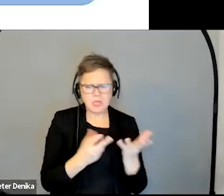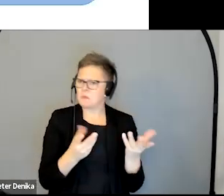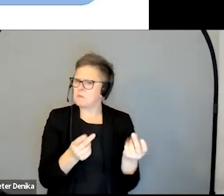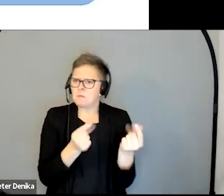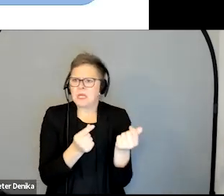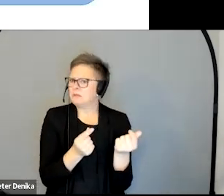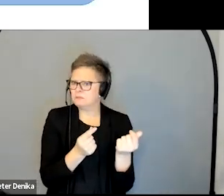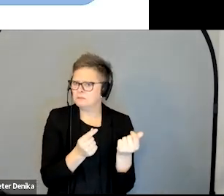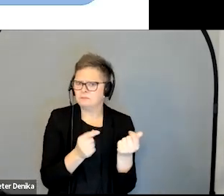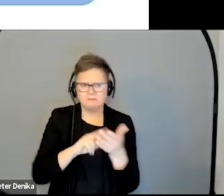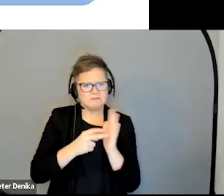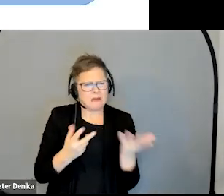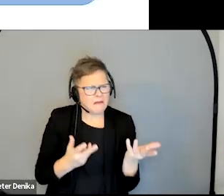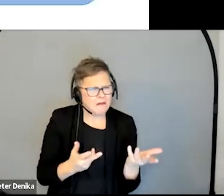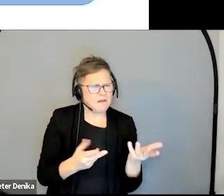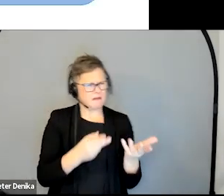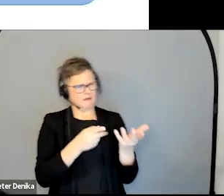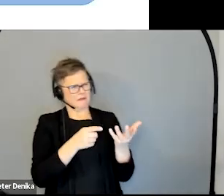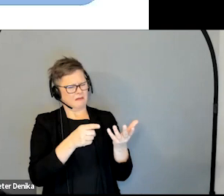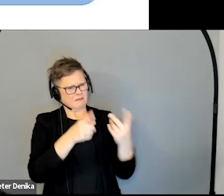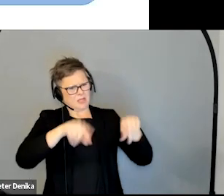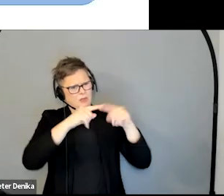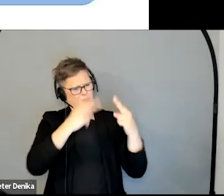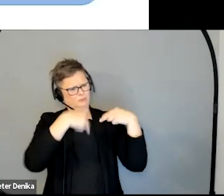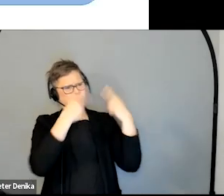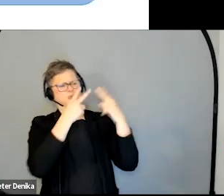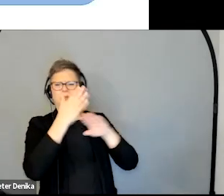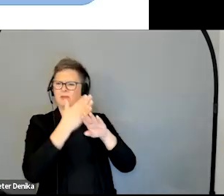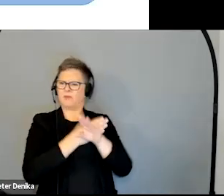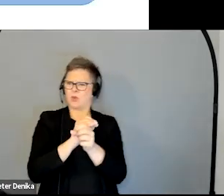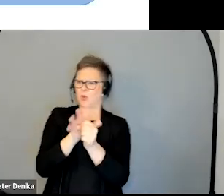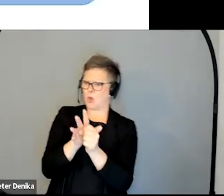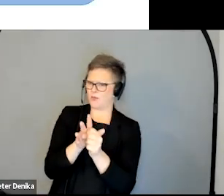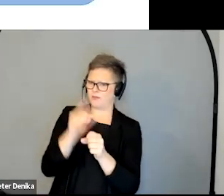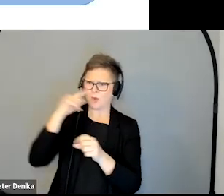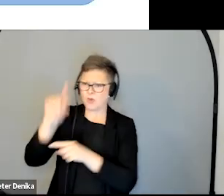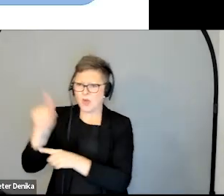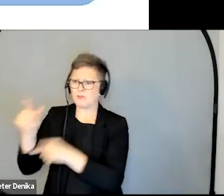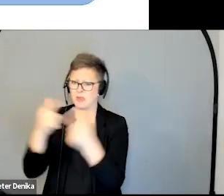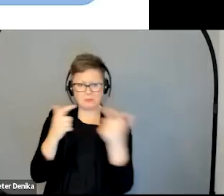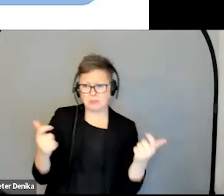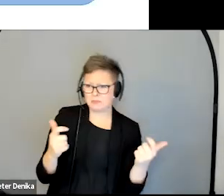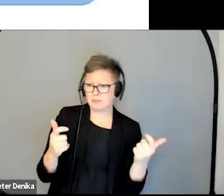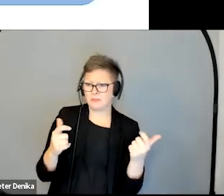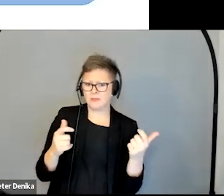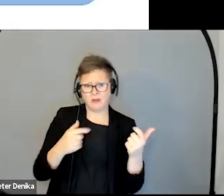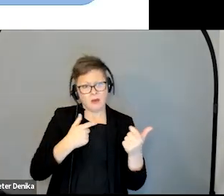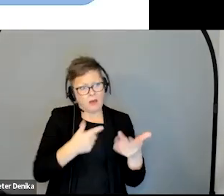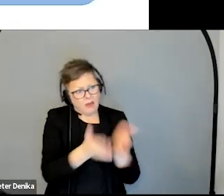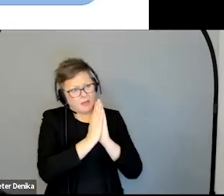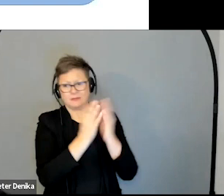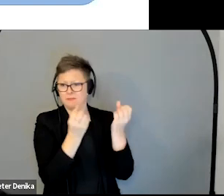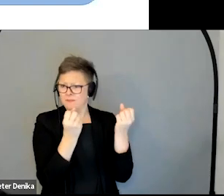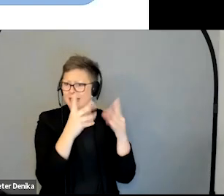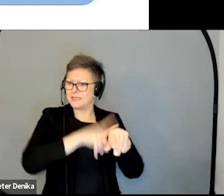serves as evidence of underlying ableist attitudes among some employers and governments who previously refused to provide these same accommodations on the